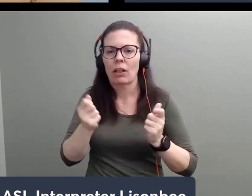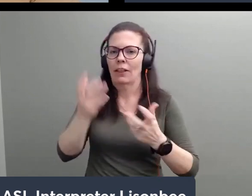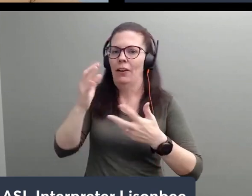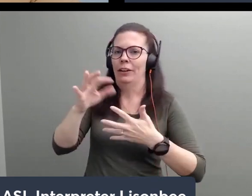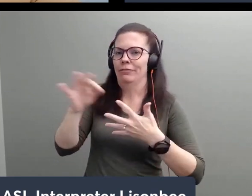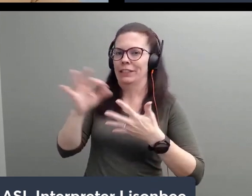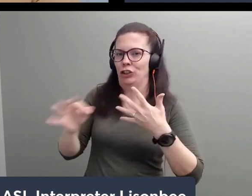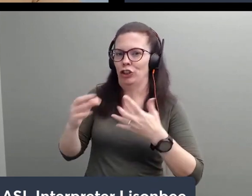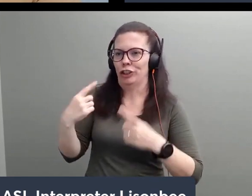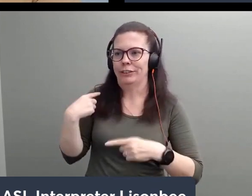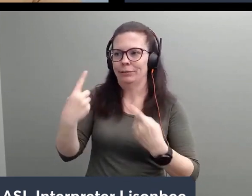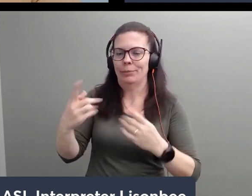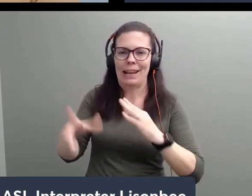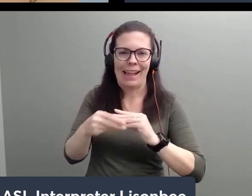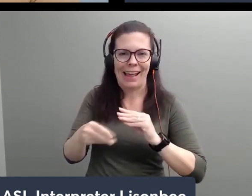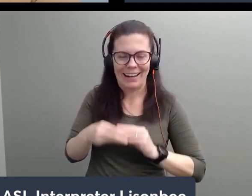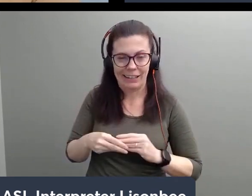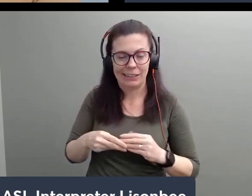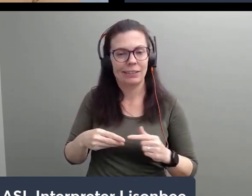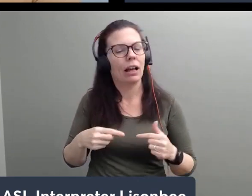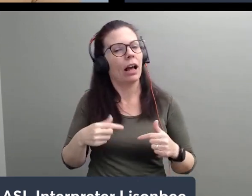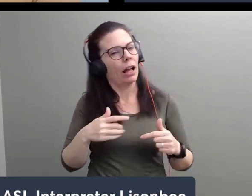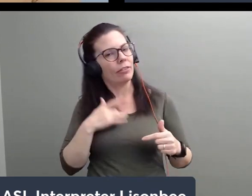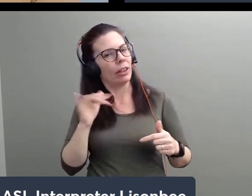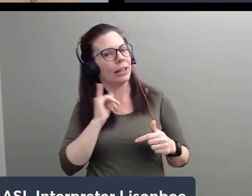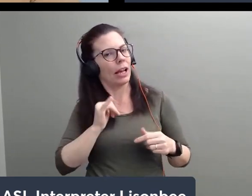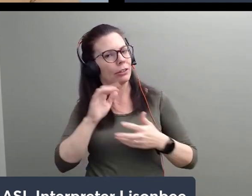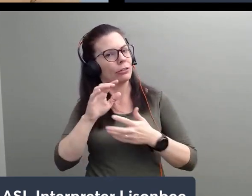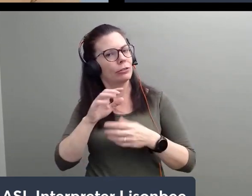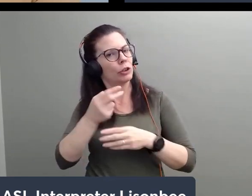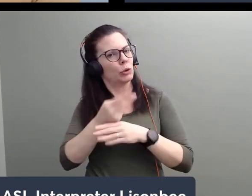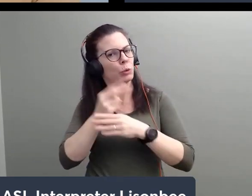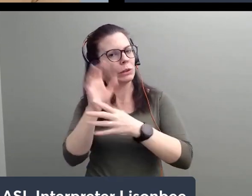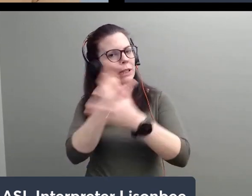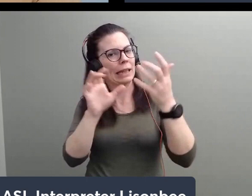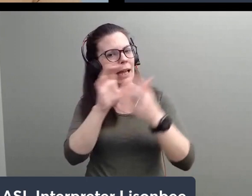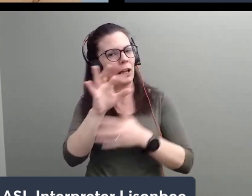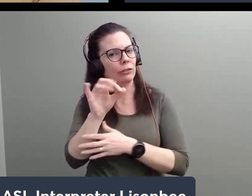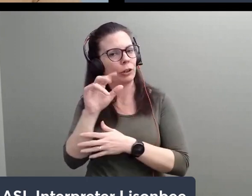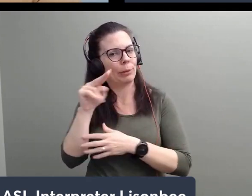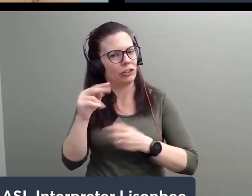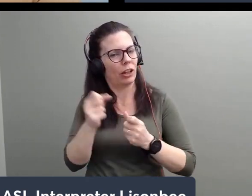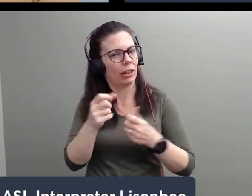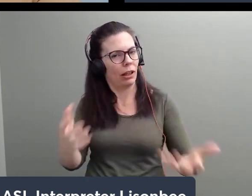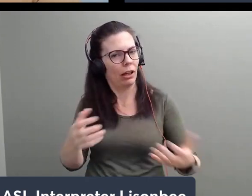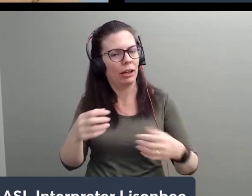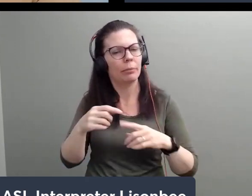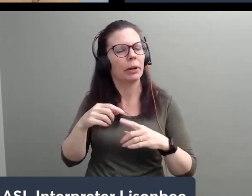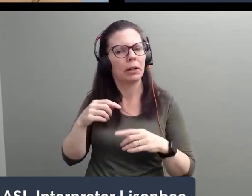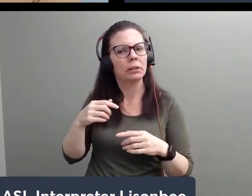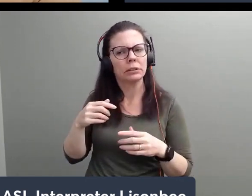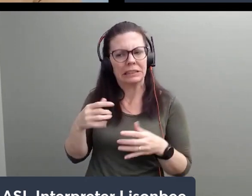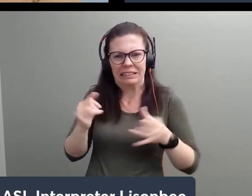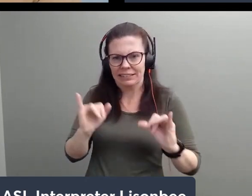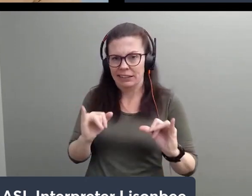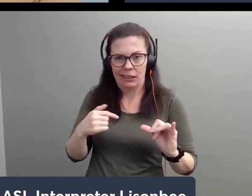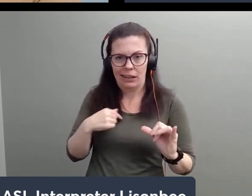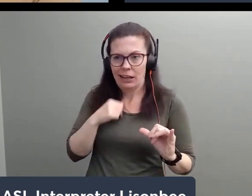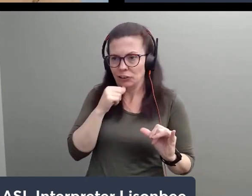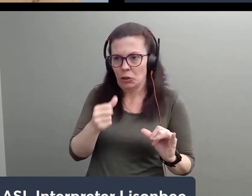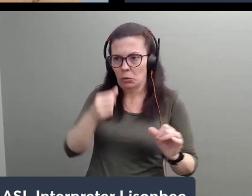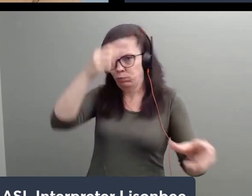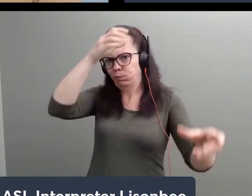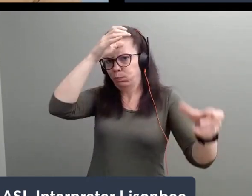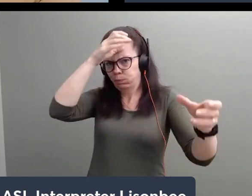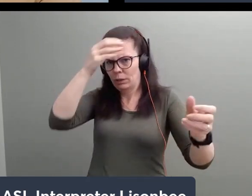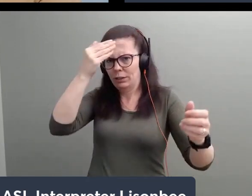years. I consider myself to be someone who's used CloudFormation pretty extensively, but I know that even me, I don't know every bit of the ins and outs